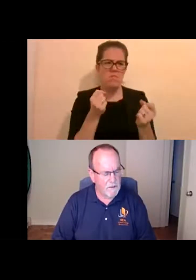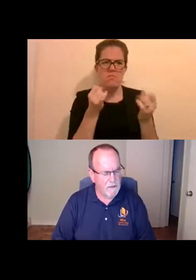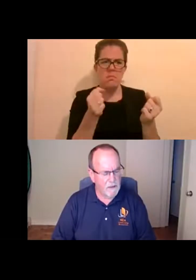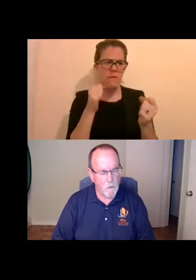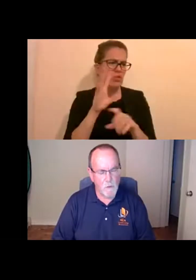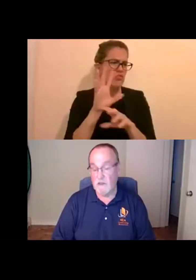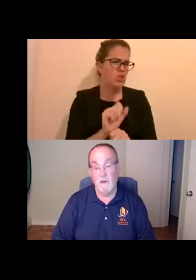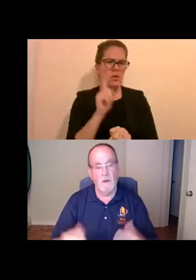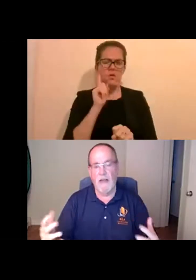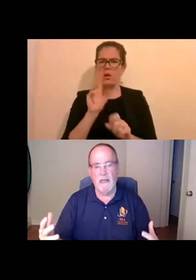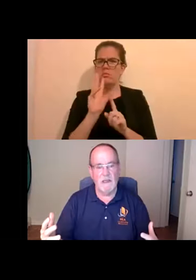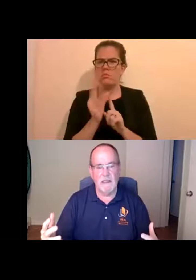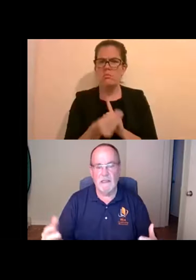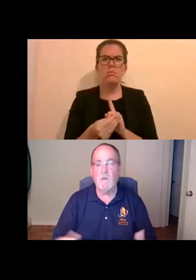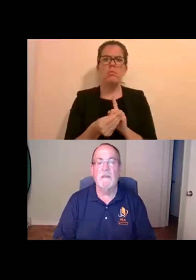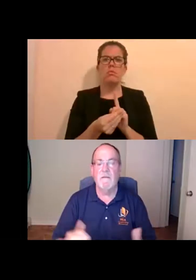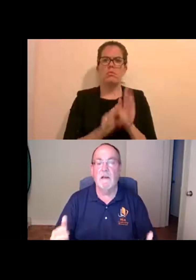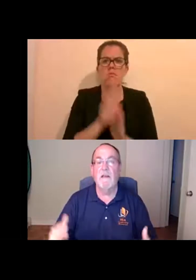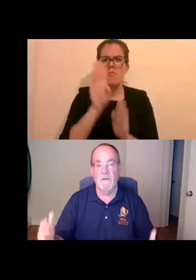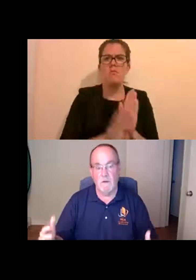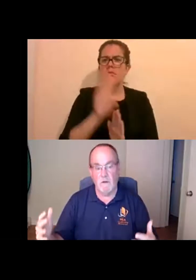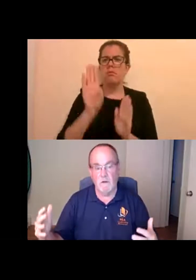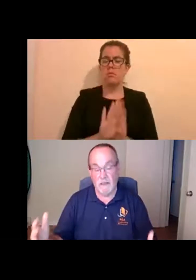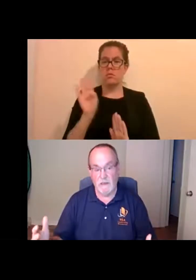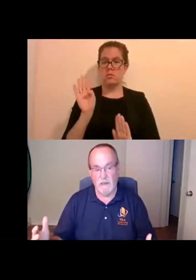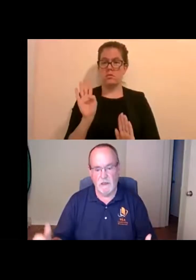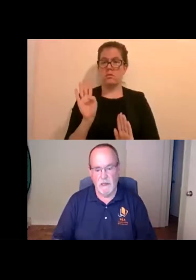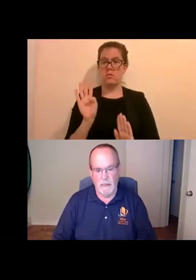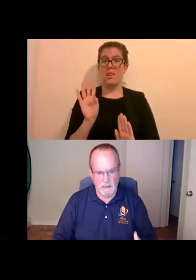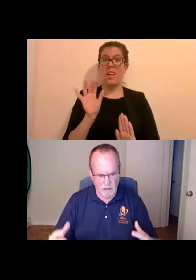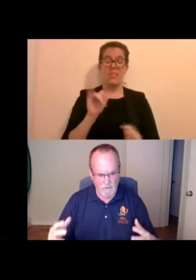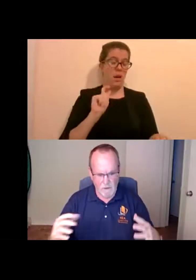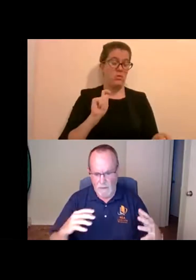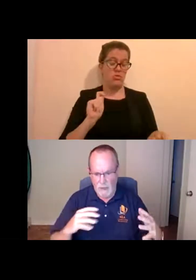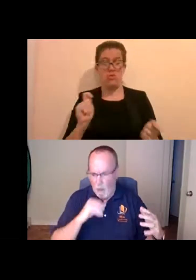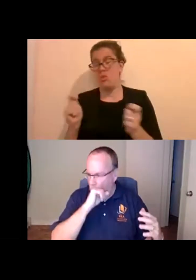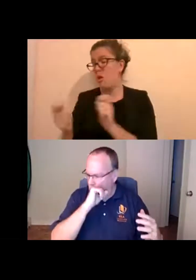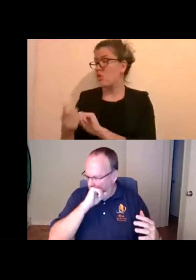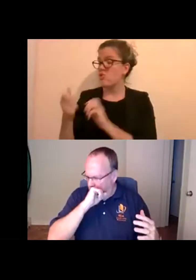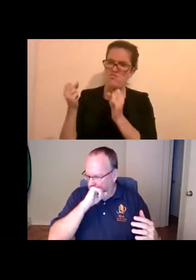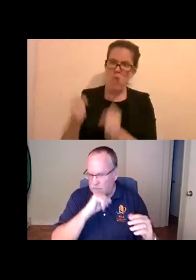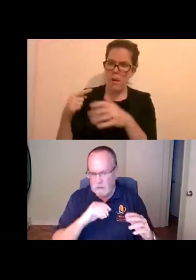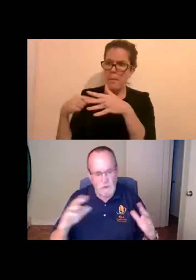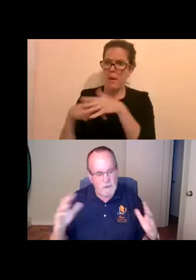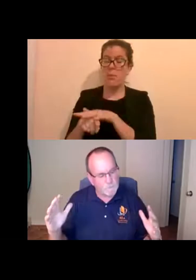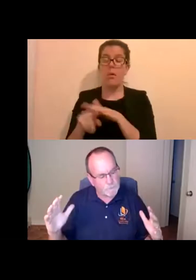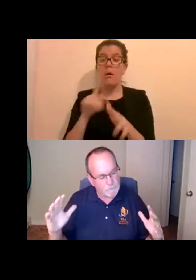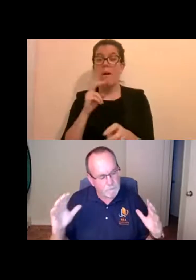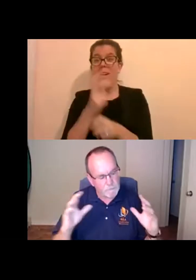and a very, very important thing. So you can imagine that this was a very difficult transition to go from,